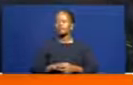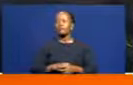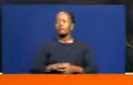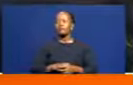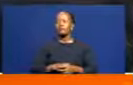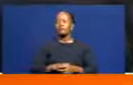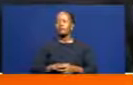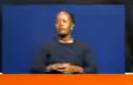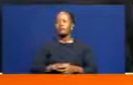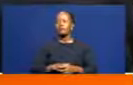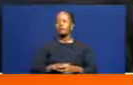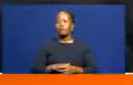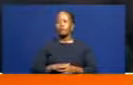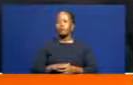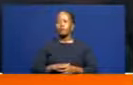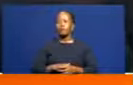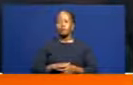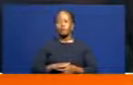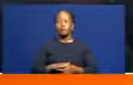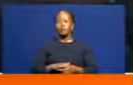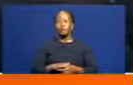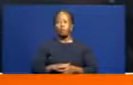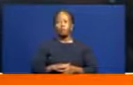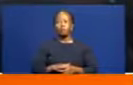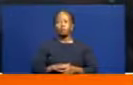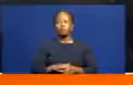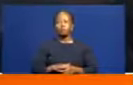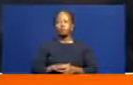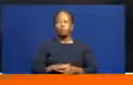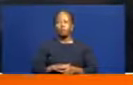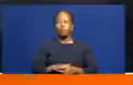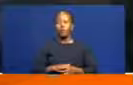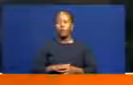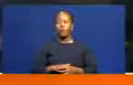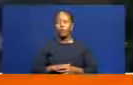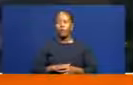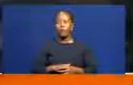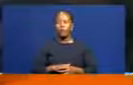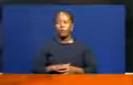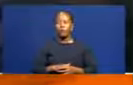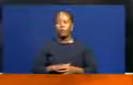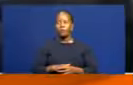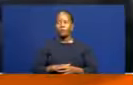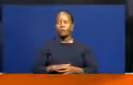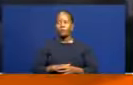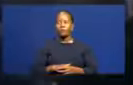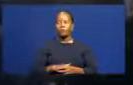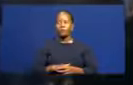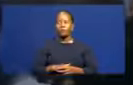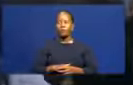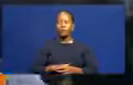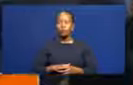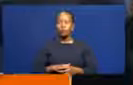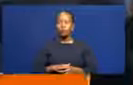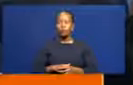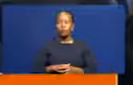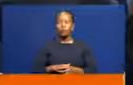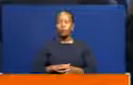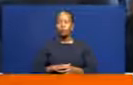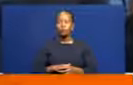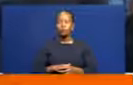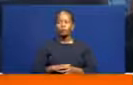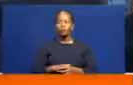Leta hiyo. Rigathi anataka hiyo. Aya, nini mjoin Rigathi hiyo. Here we go. Sasa simaona amedunga Rigathi